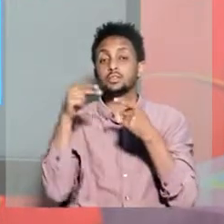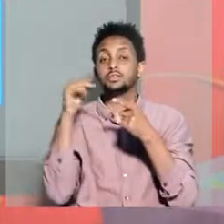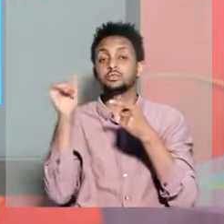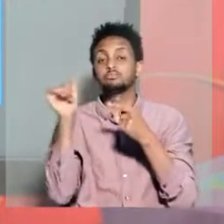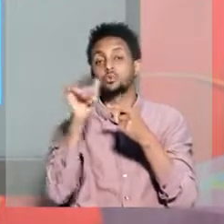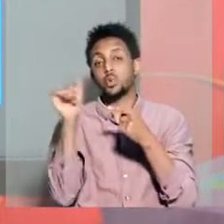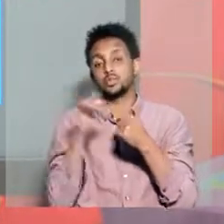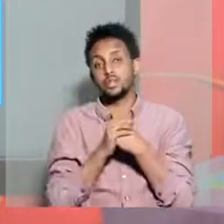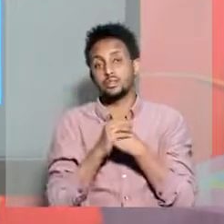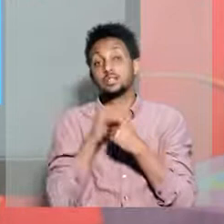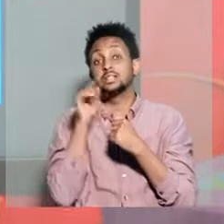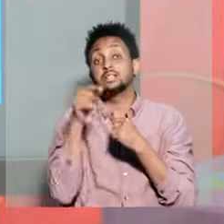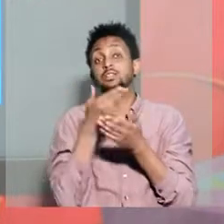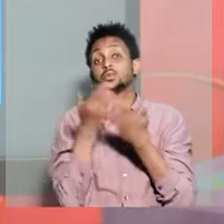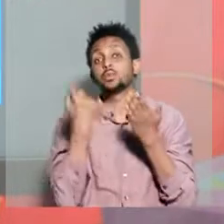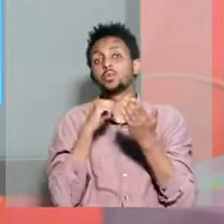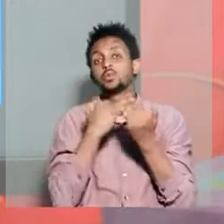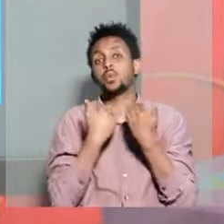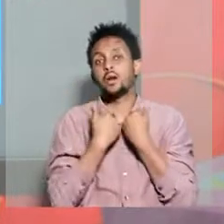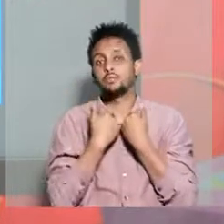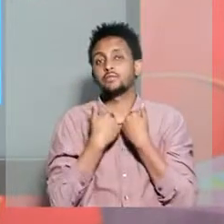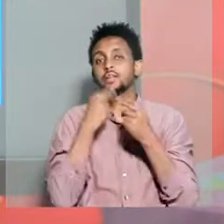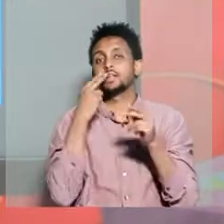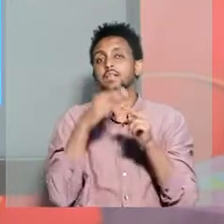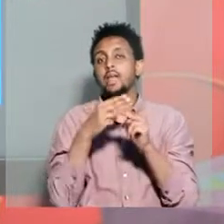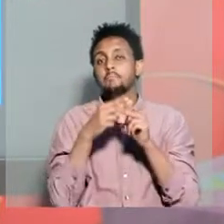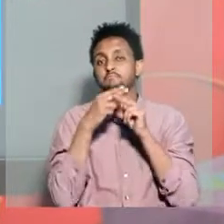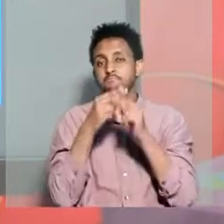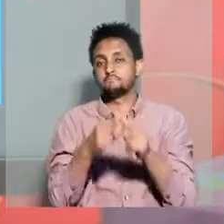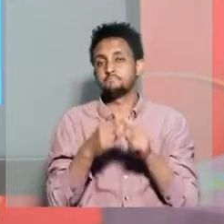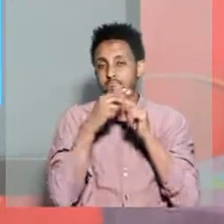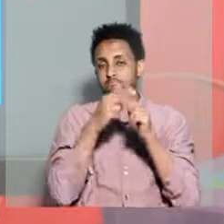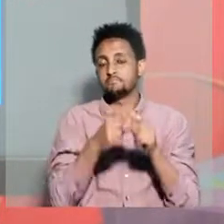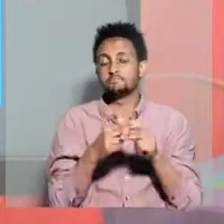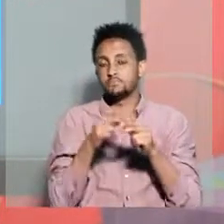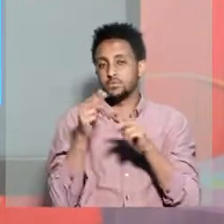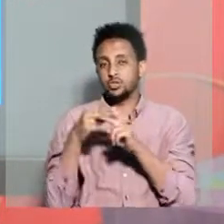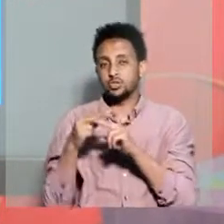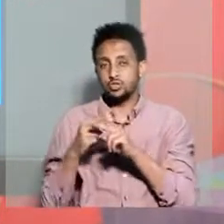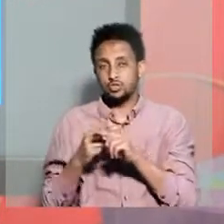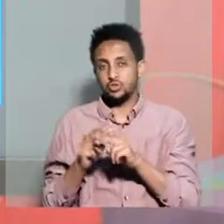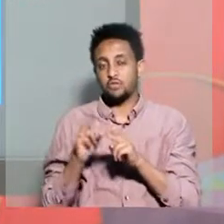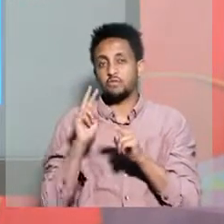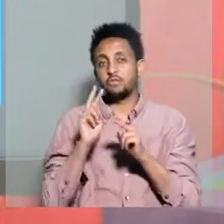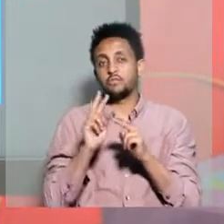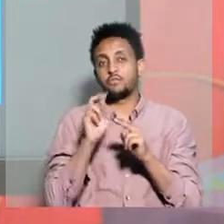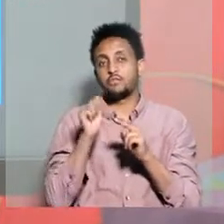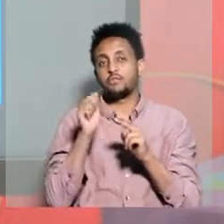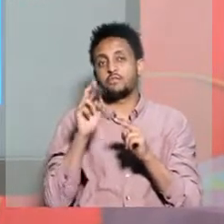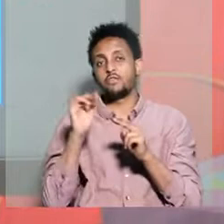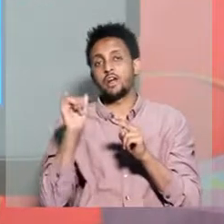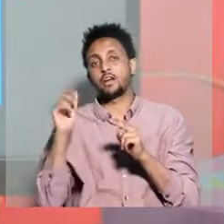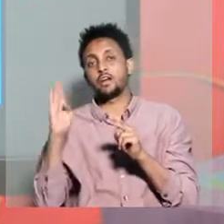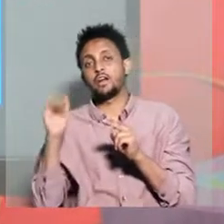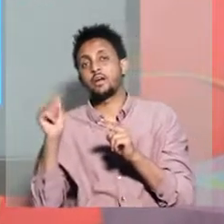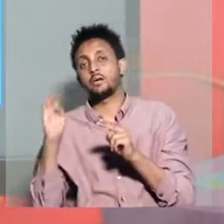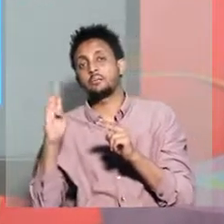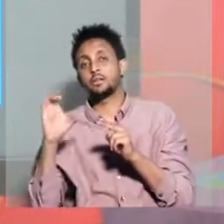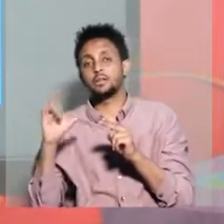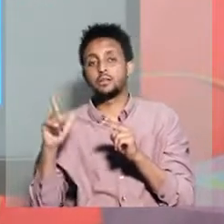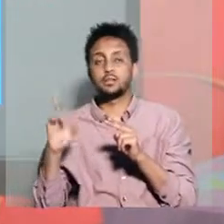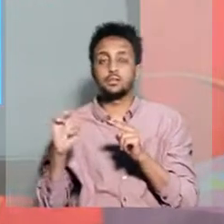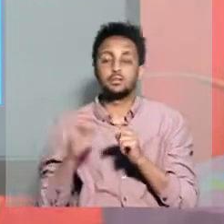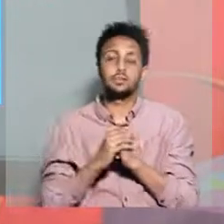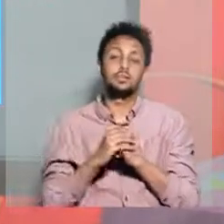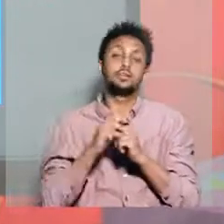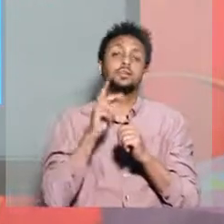is constant. In this case, we'd have a name for each variables. Here, it's possible to say that pressure over rho g is known to